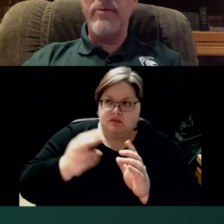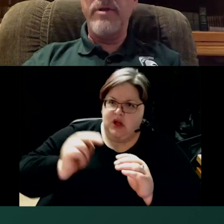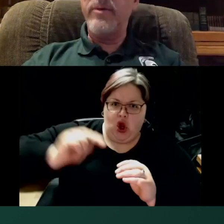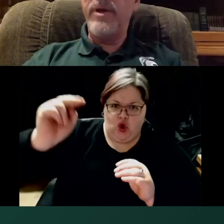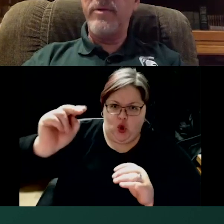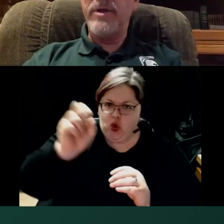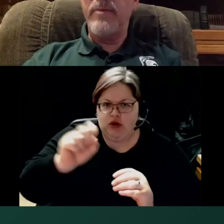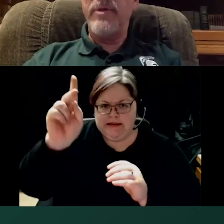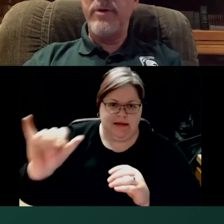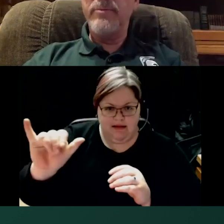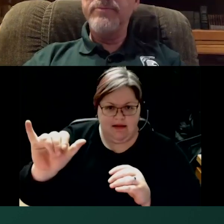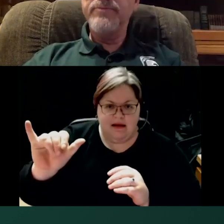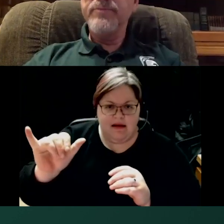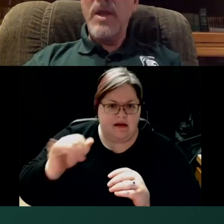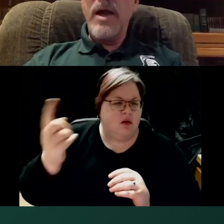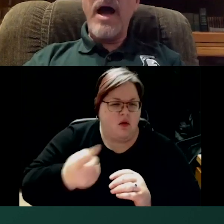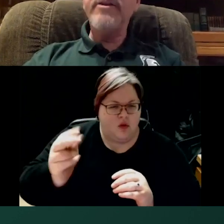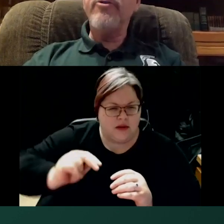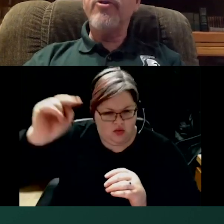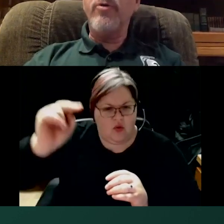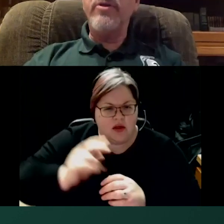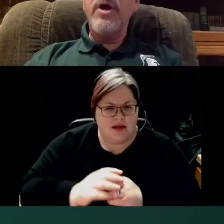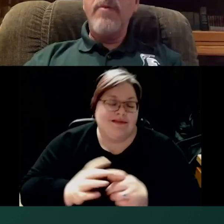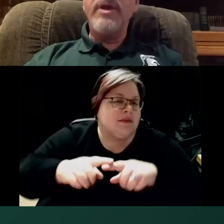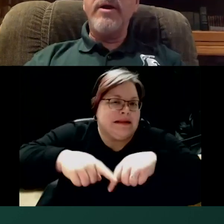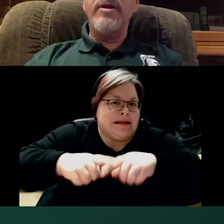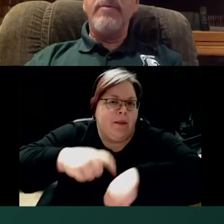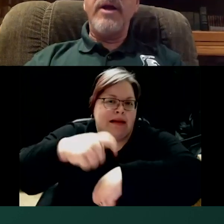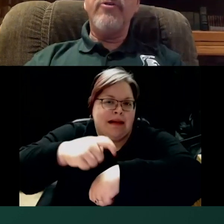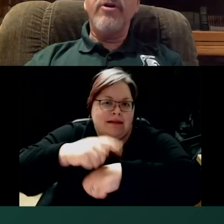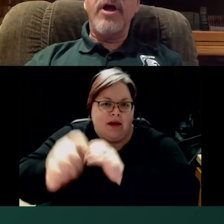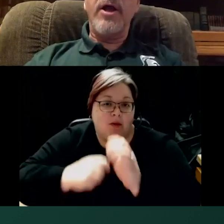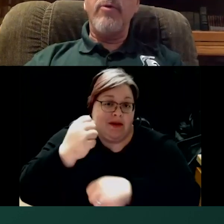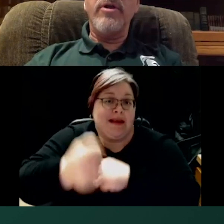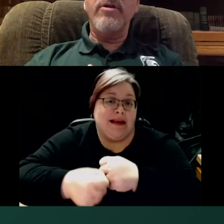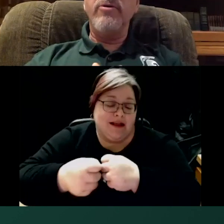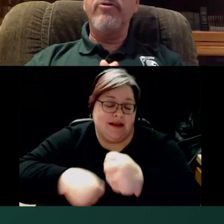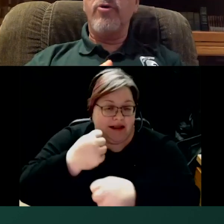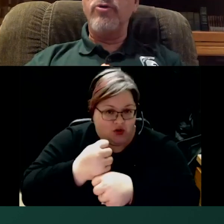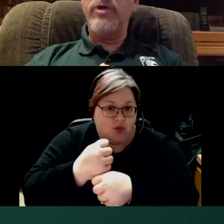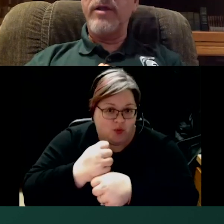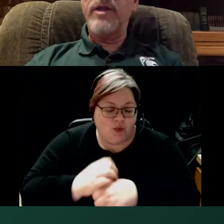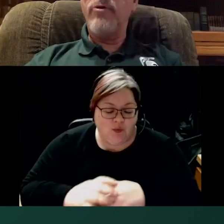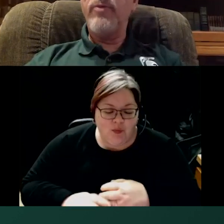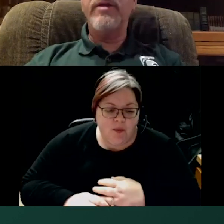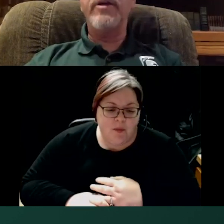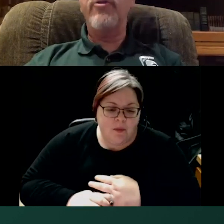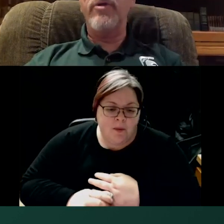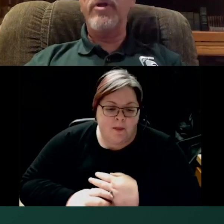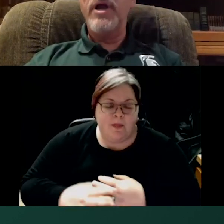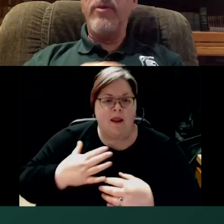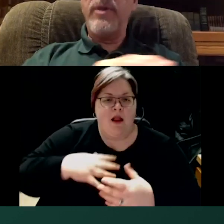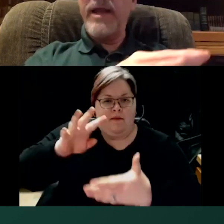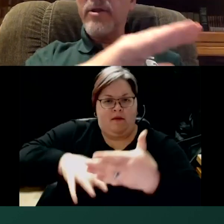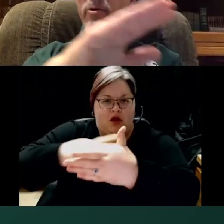it's sideways. It depends on the time of the year. I didn't show it because my charts, I always show looking south because that